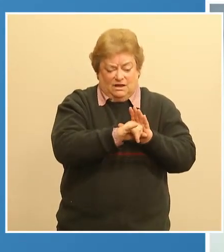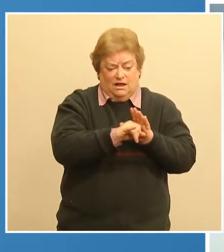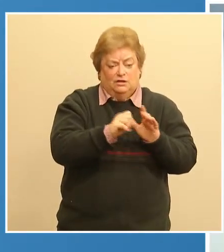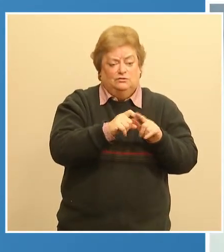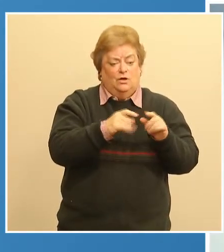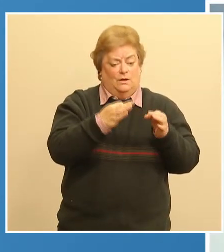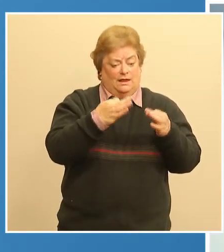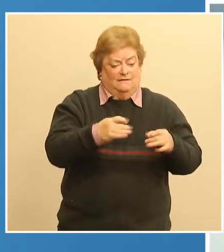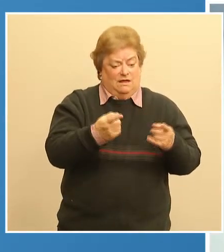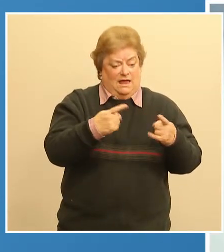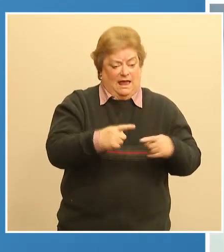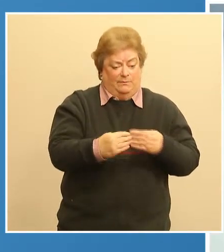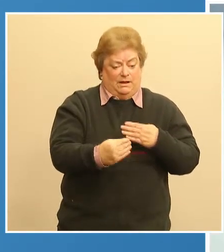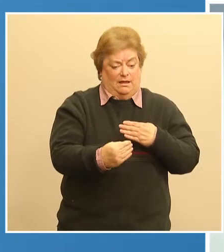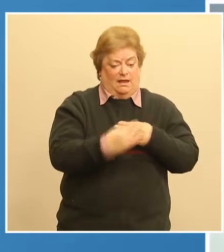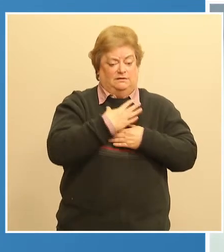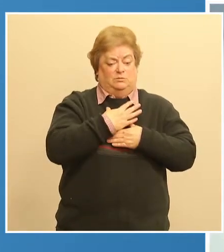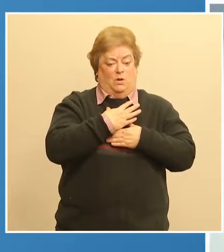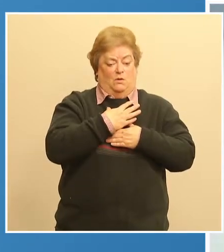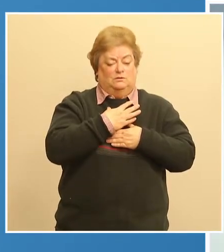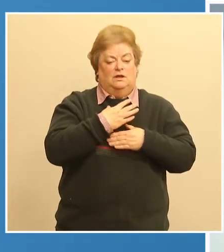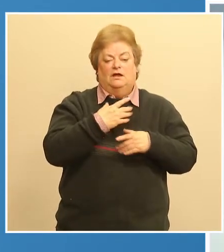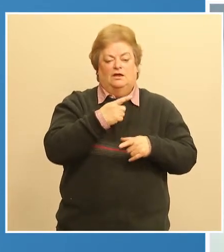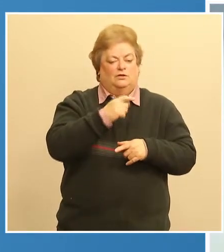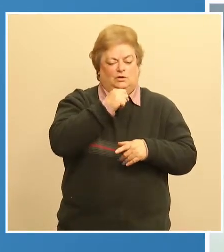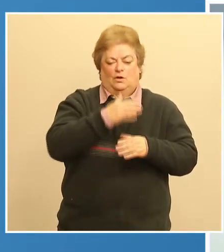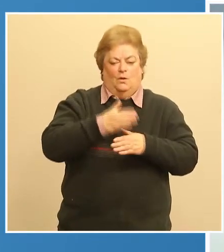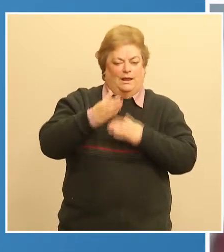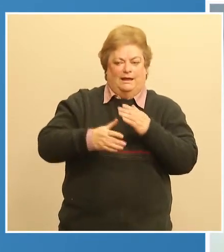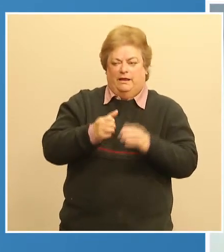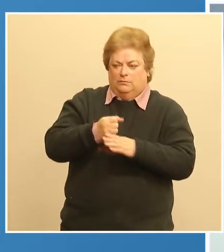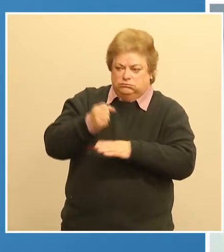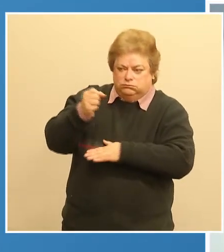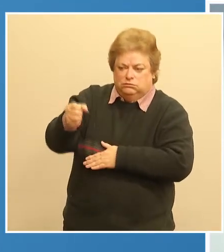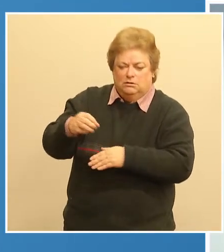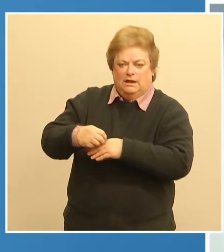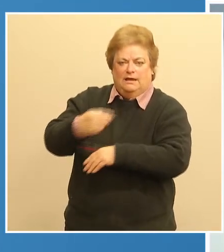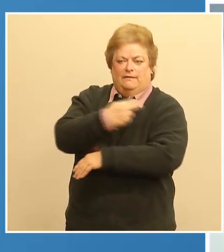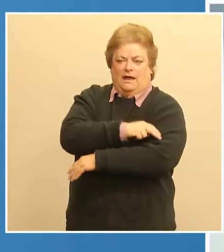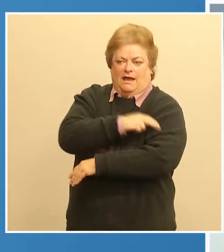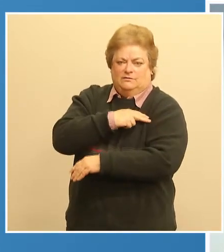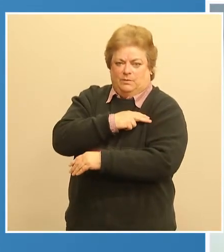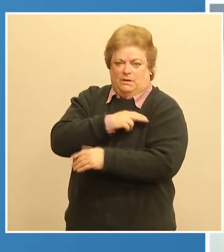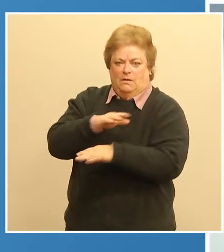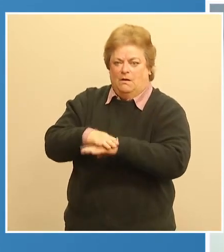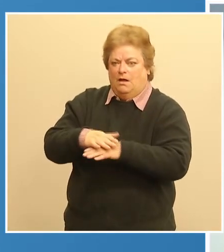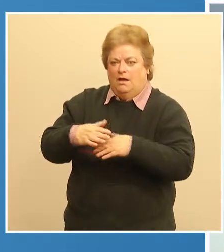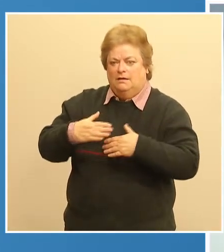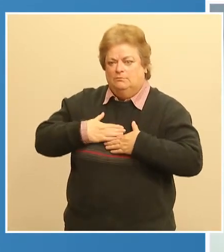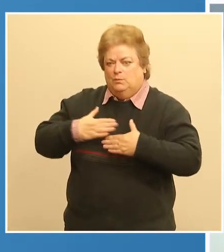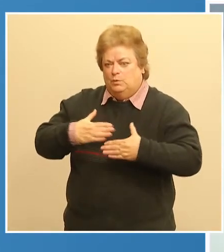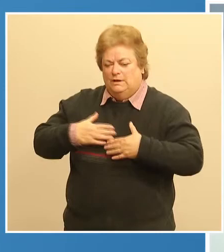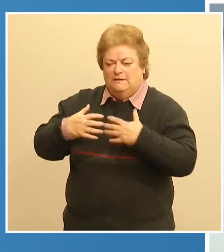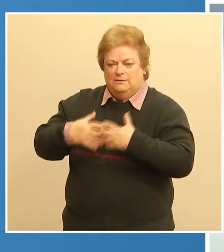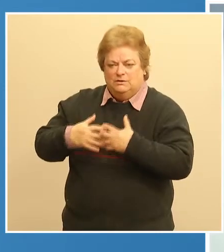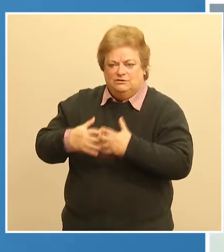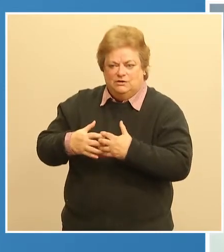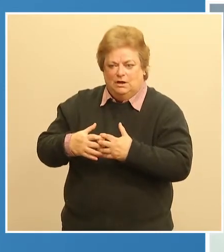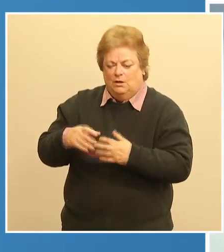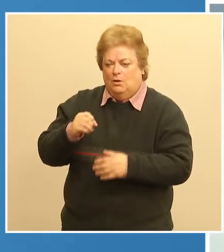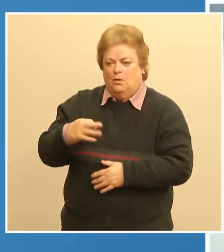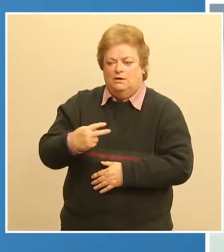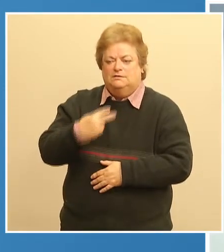get exposed to it, you don't end up in the intensive care unit on the ventilator or trapped in